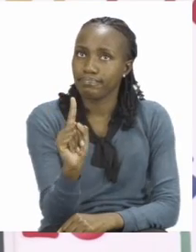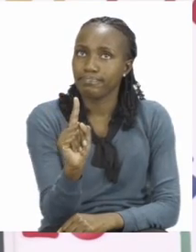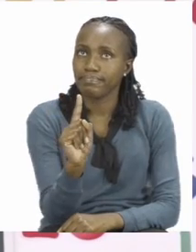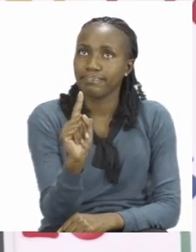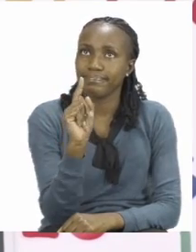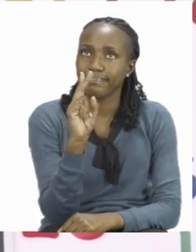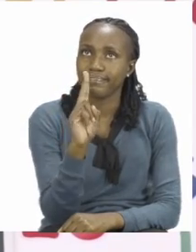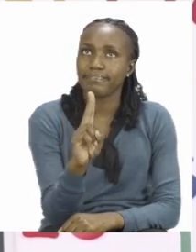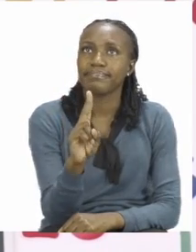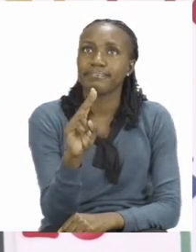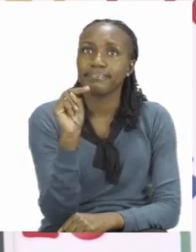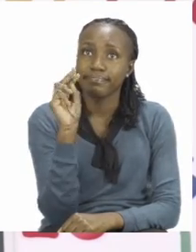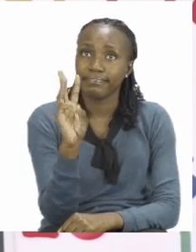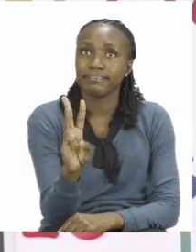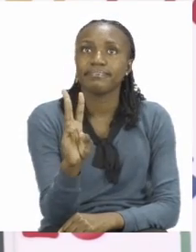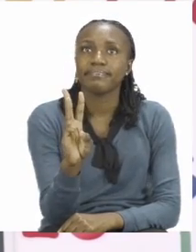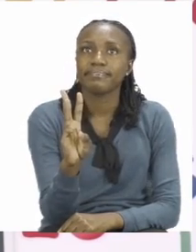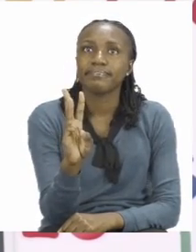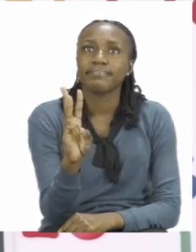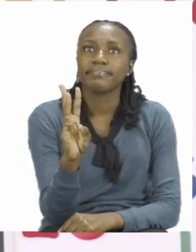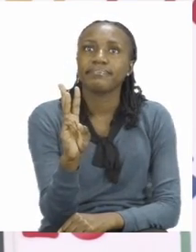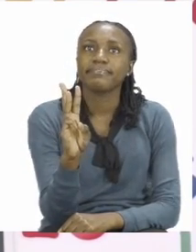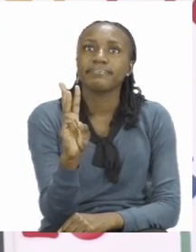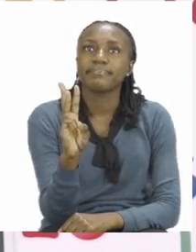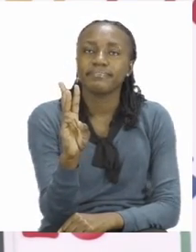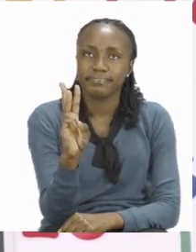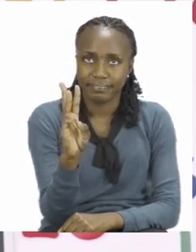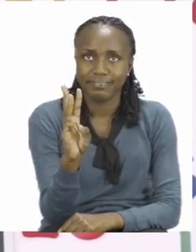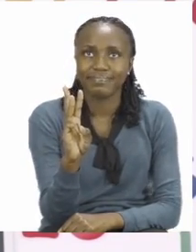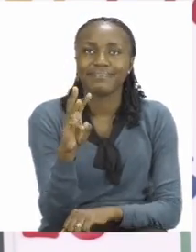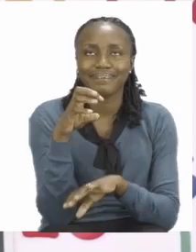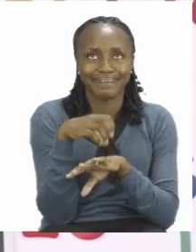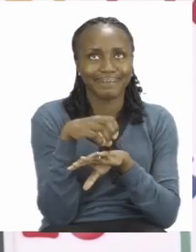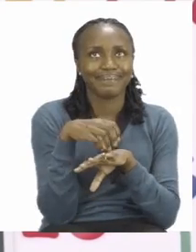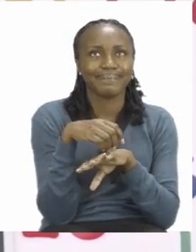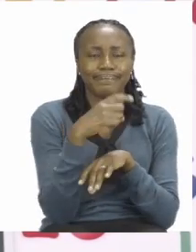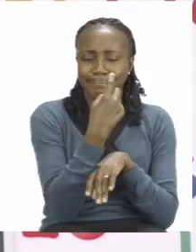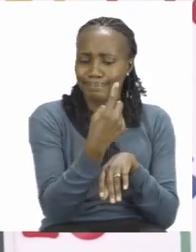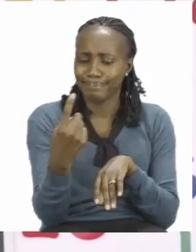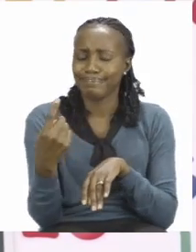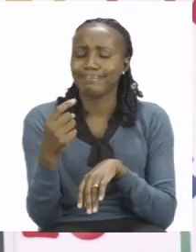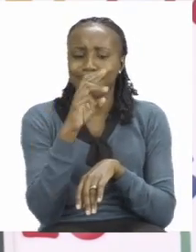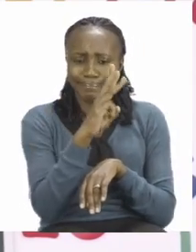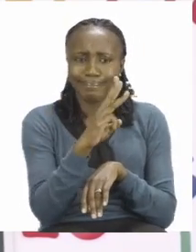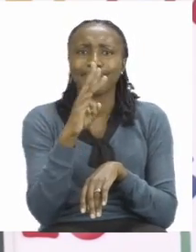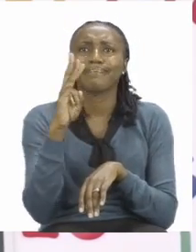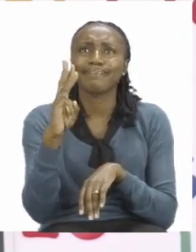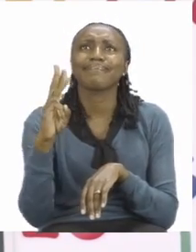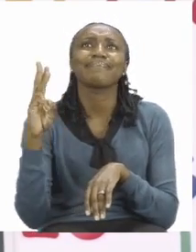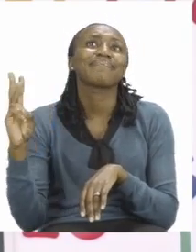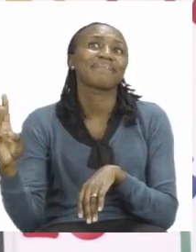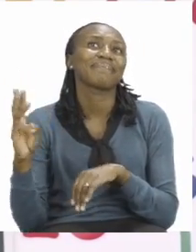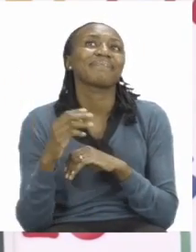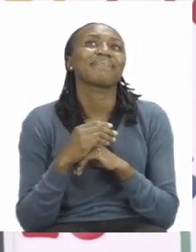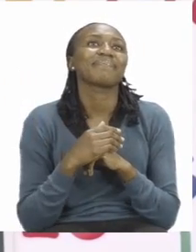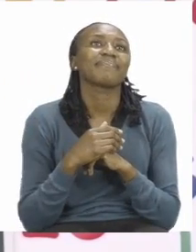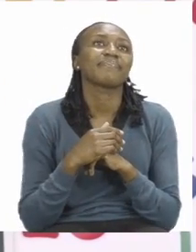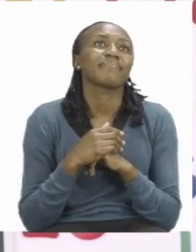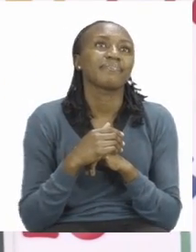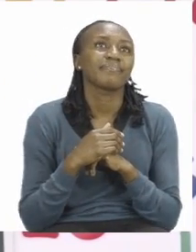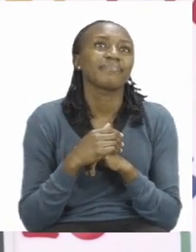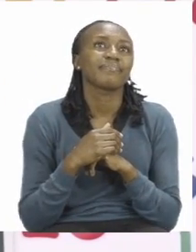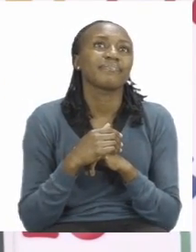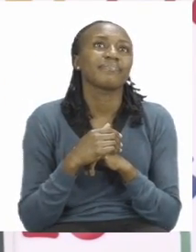1, 2, 3 cupcakes. So that means, boys and girls,